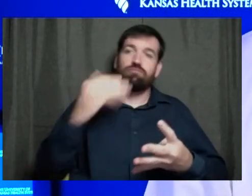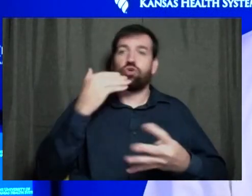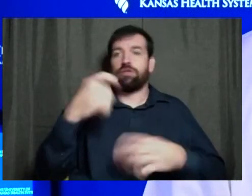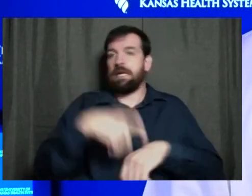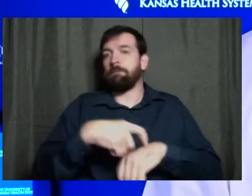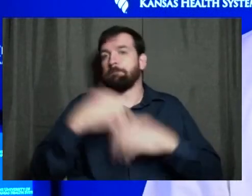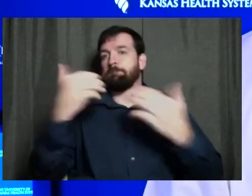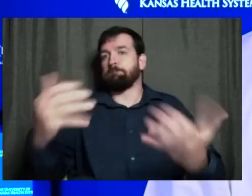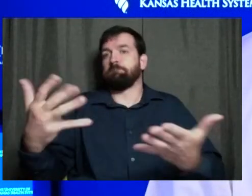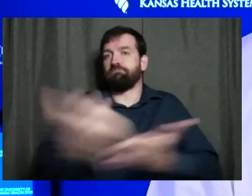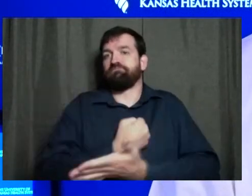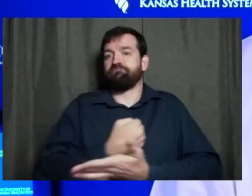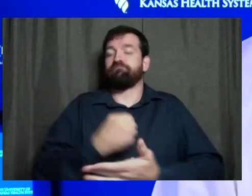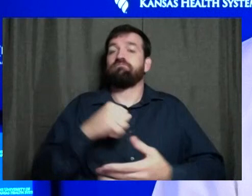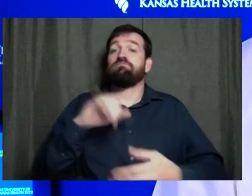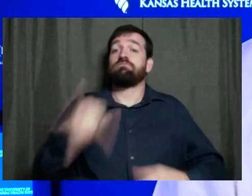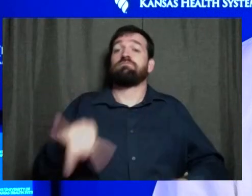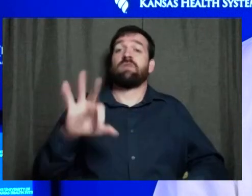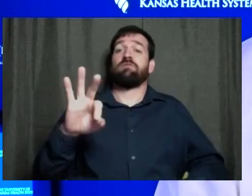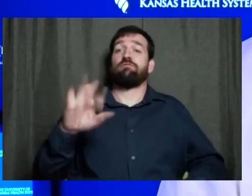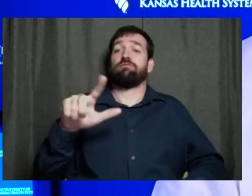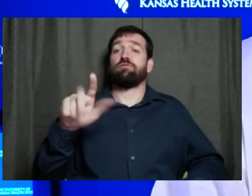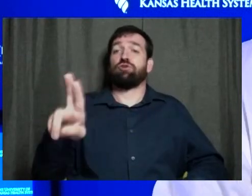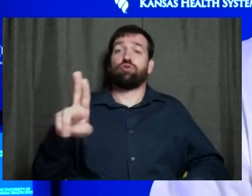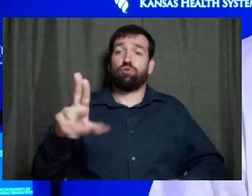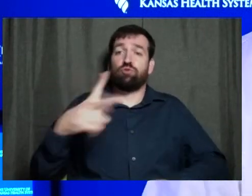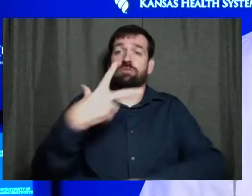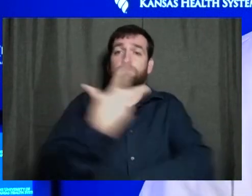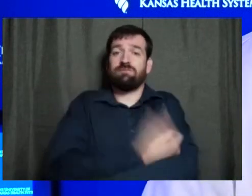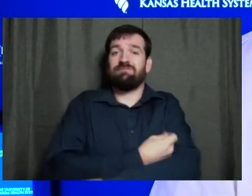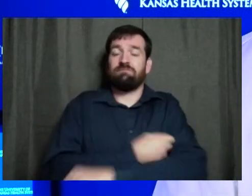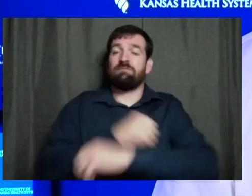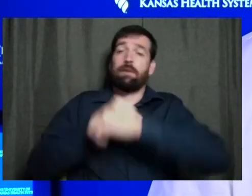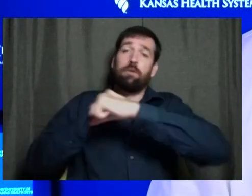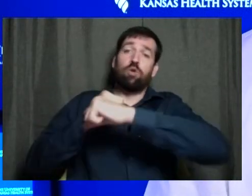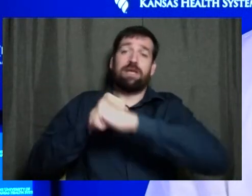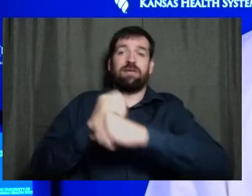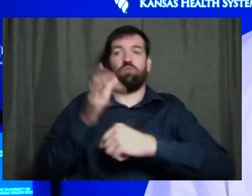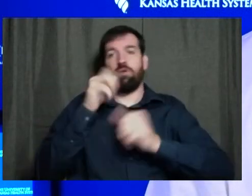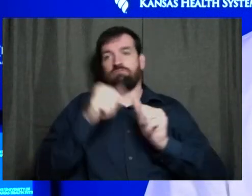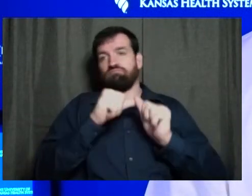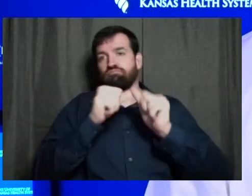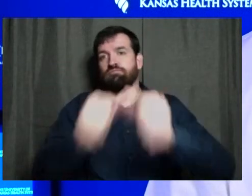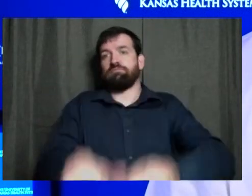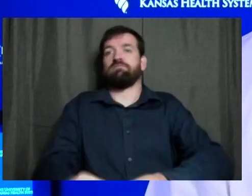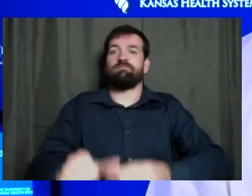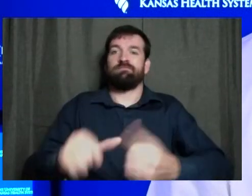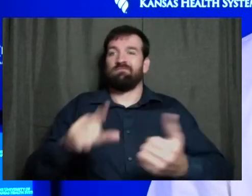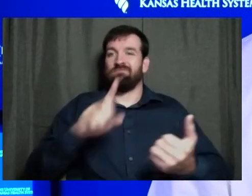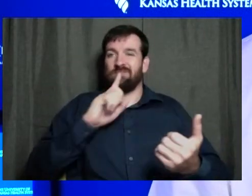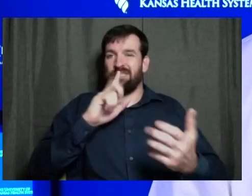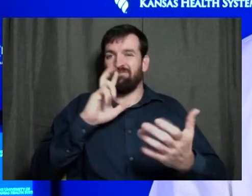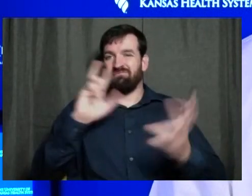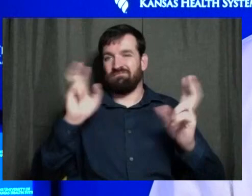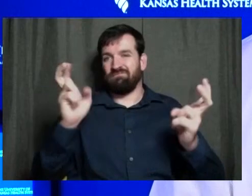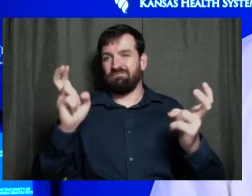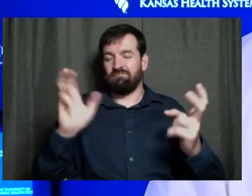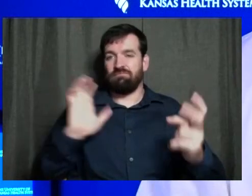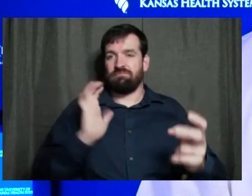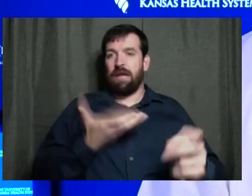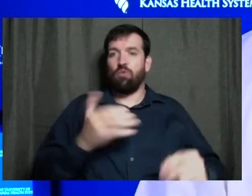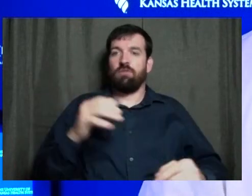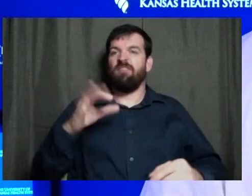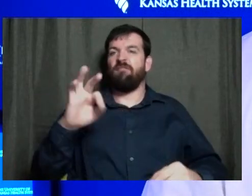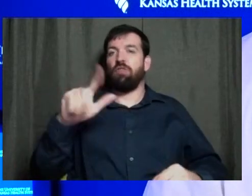That flu vaccine-induced immunity will last you through really what we traditionally have as our influenza season. So